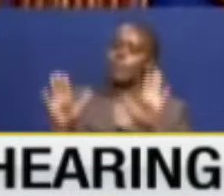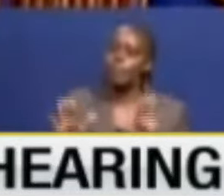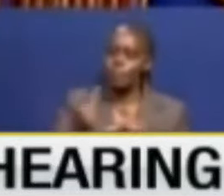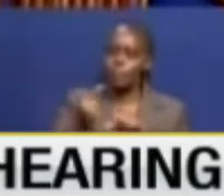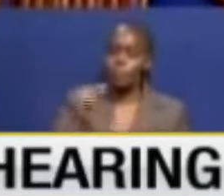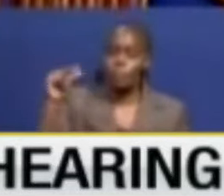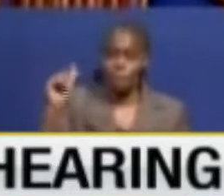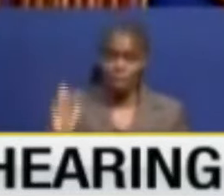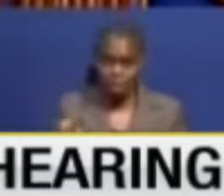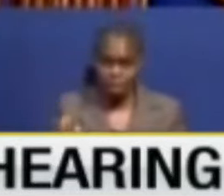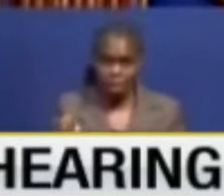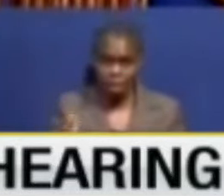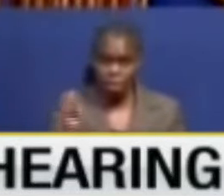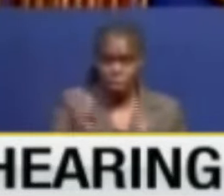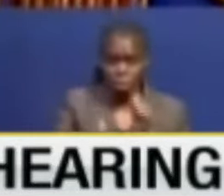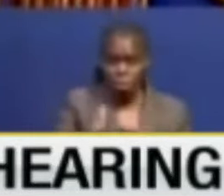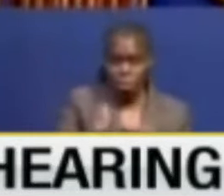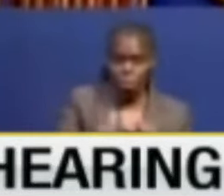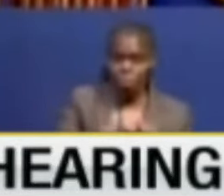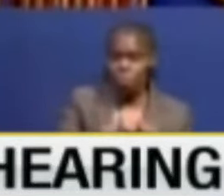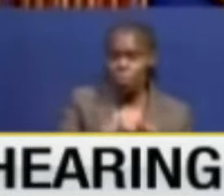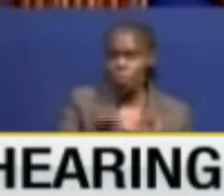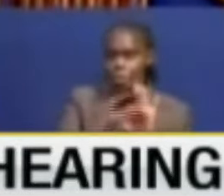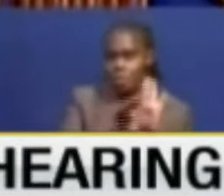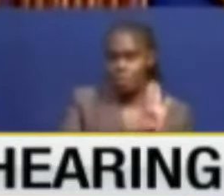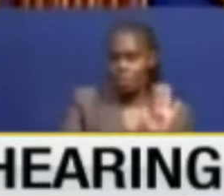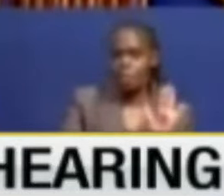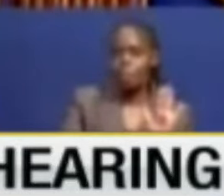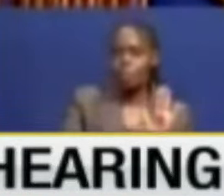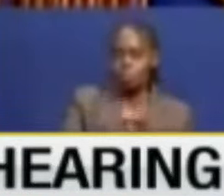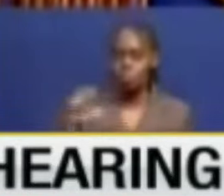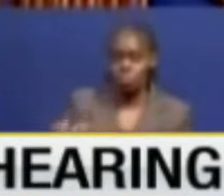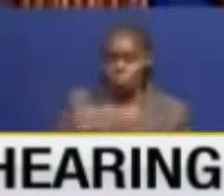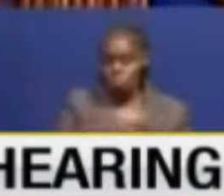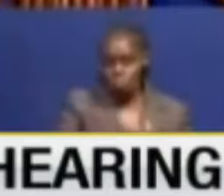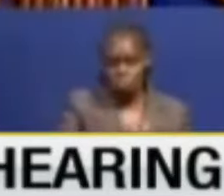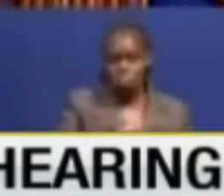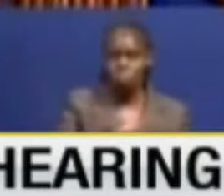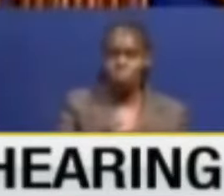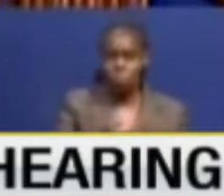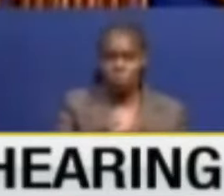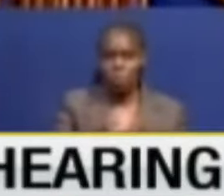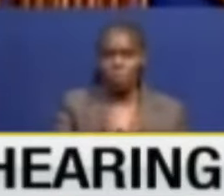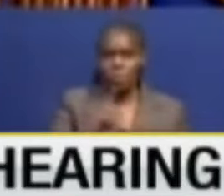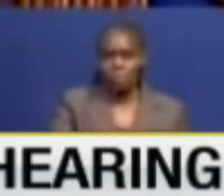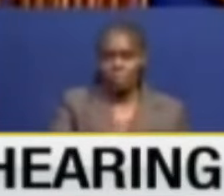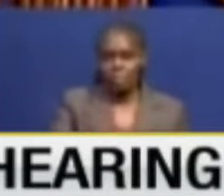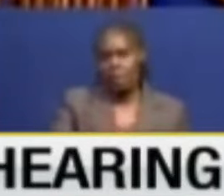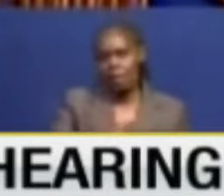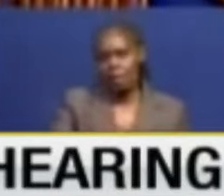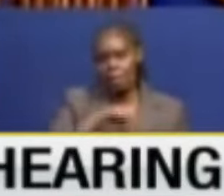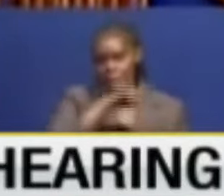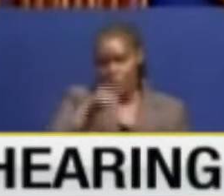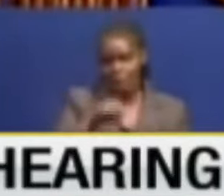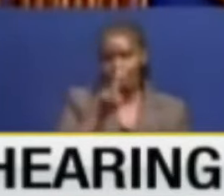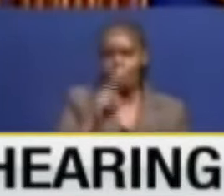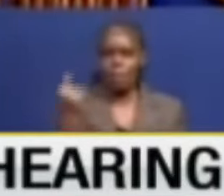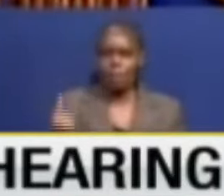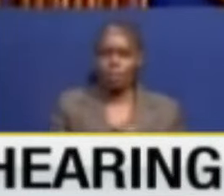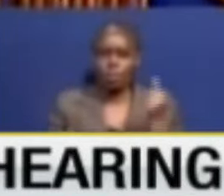the Governor, following which the closing statements by the parties will be made for a period not exceeding 1 hour